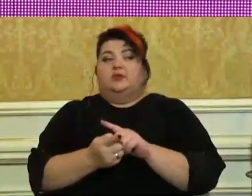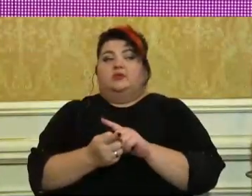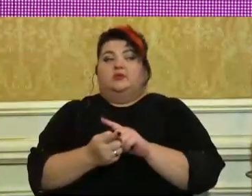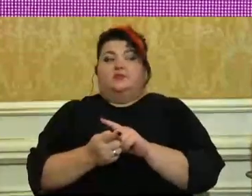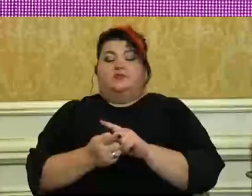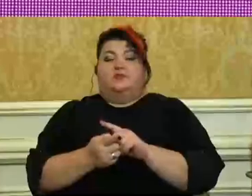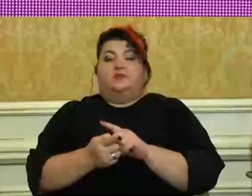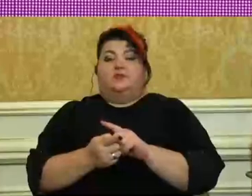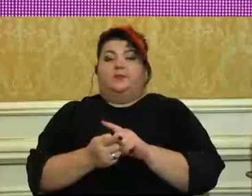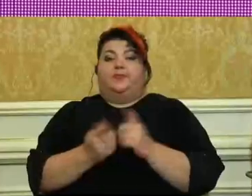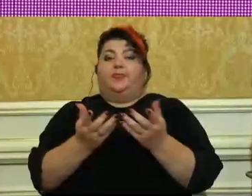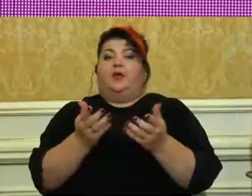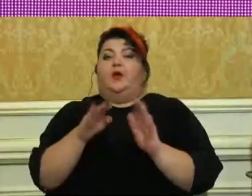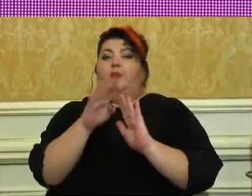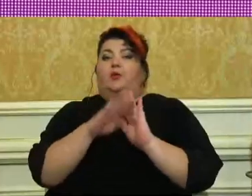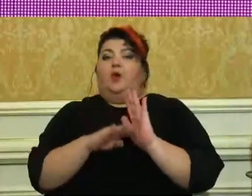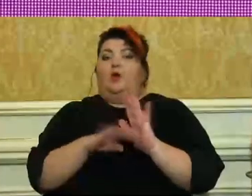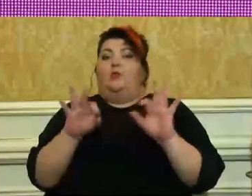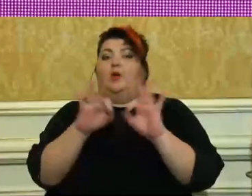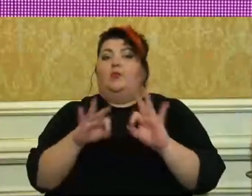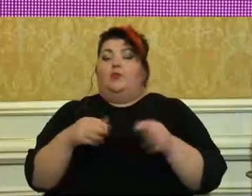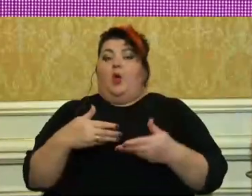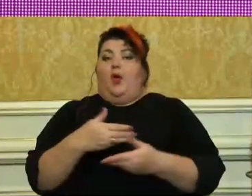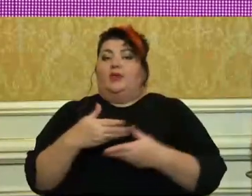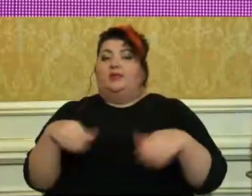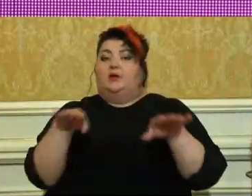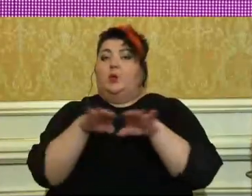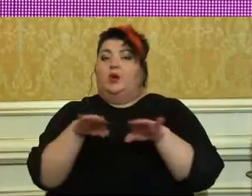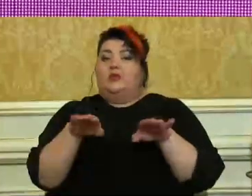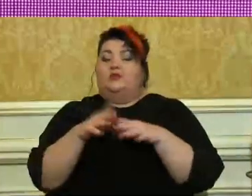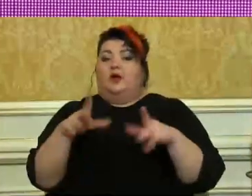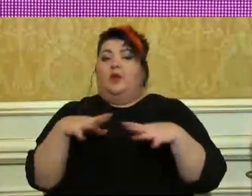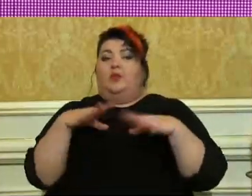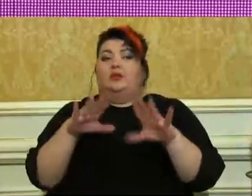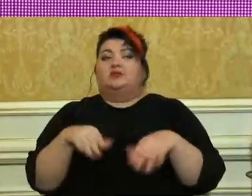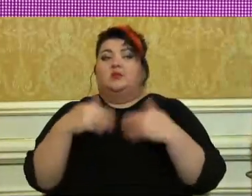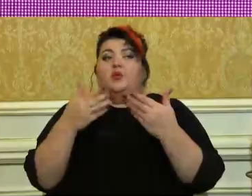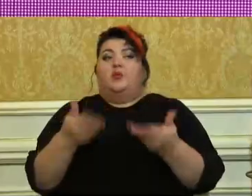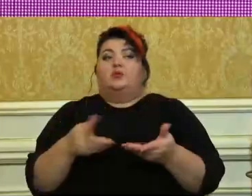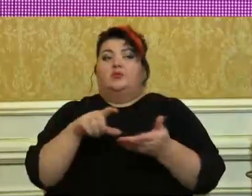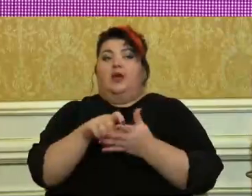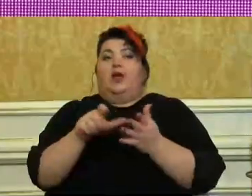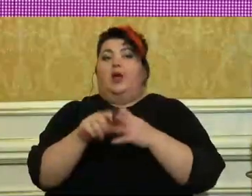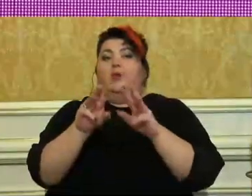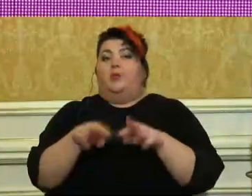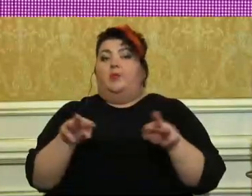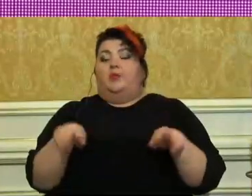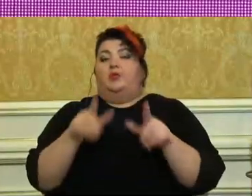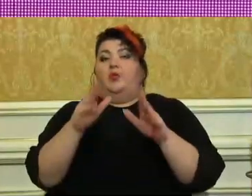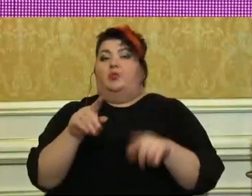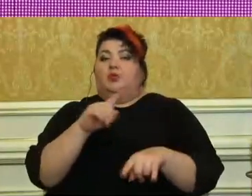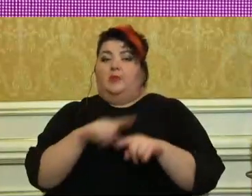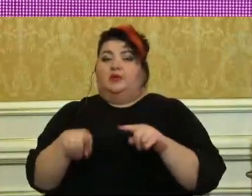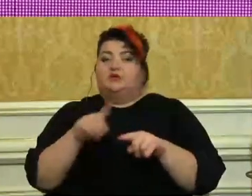it possible to change the program on gender equality? But this program was proposed to the Cabinet